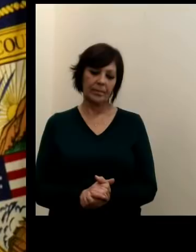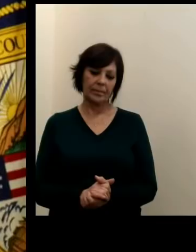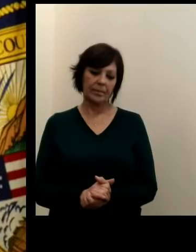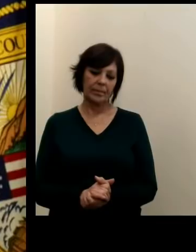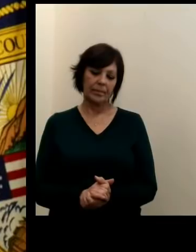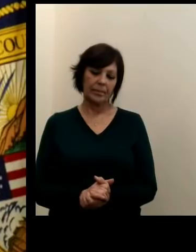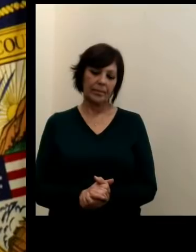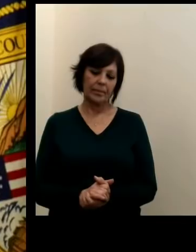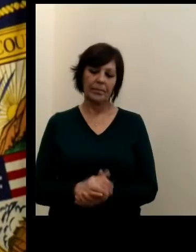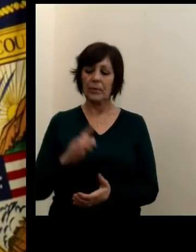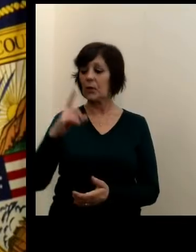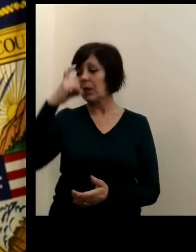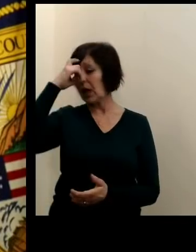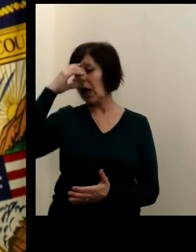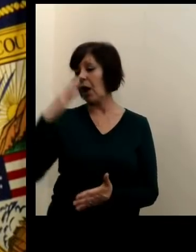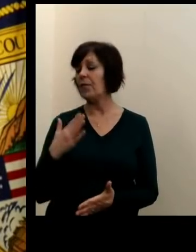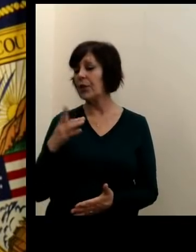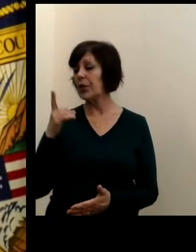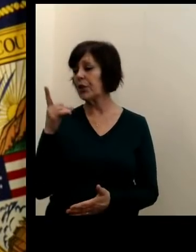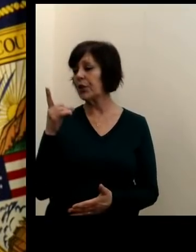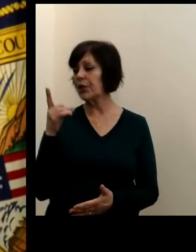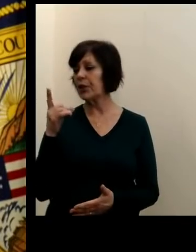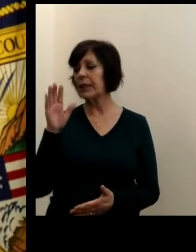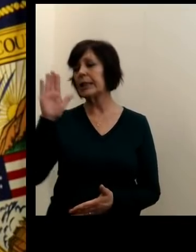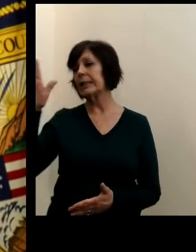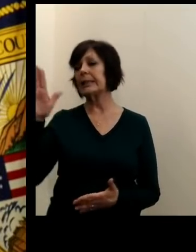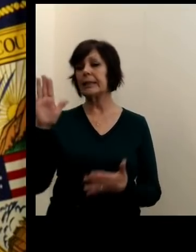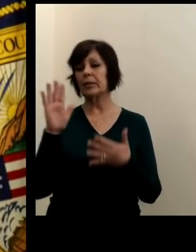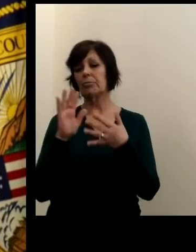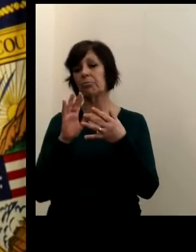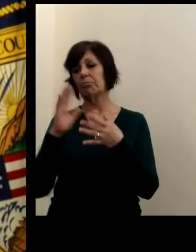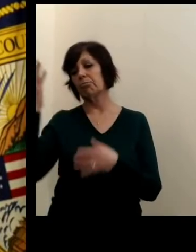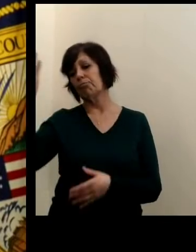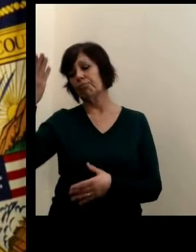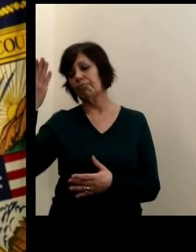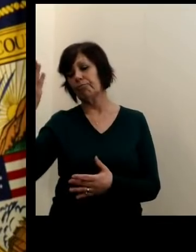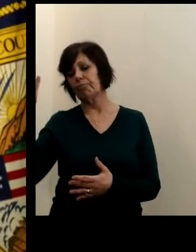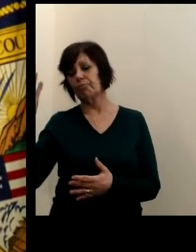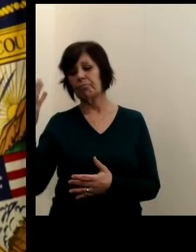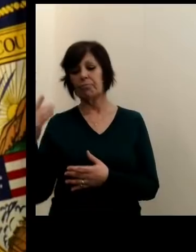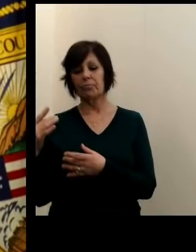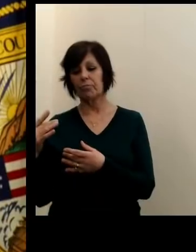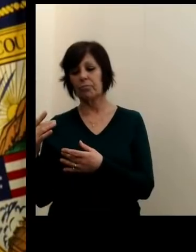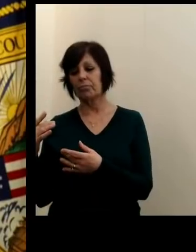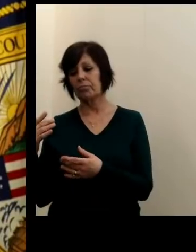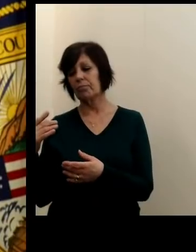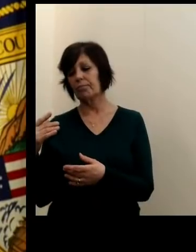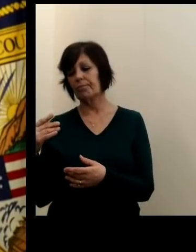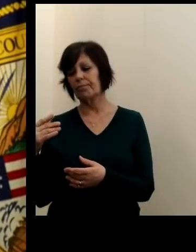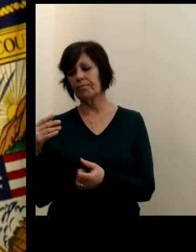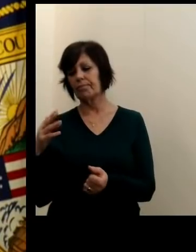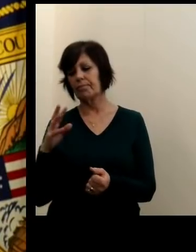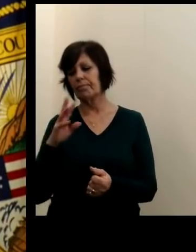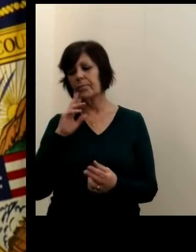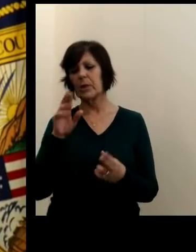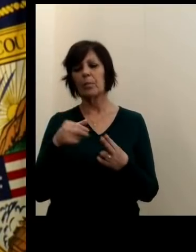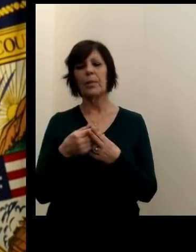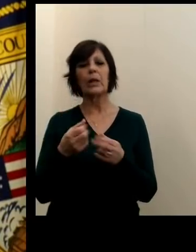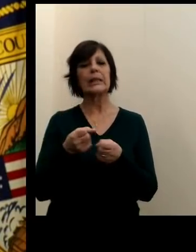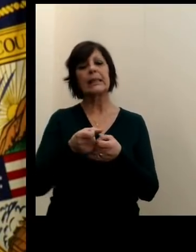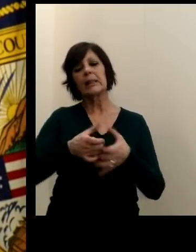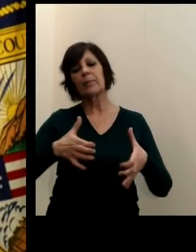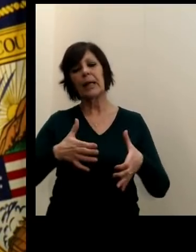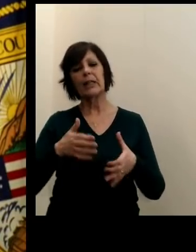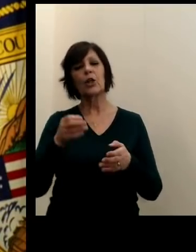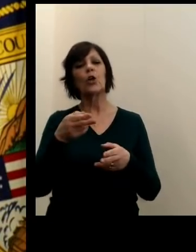Hi, so the governor at his State of the State address referred to the expansion of rapid testing centers